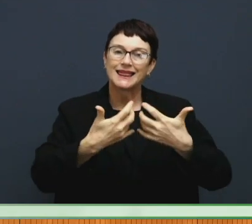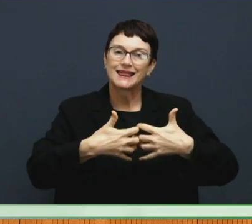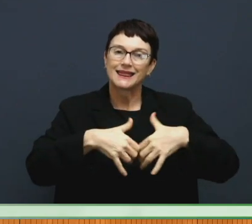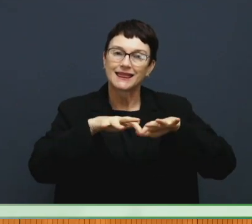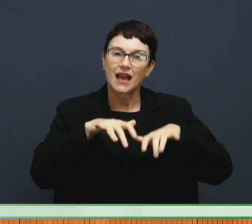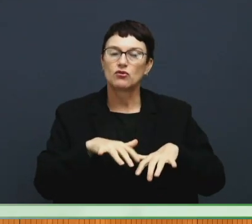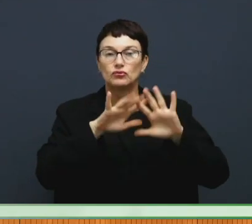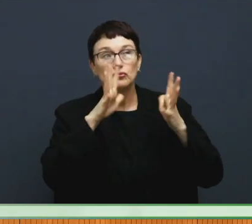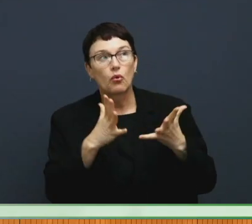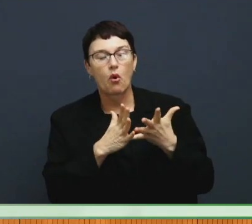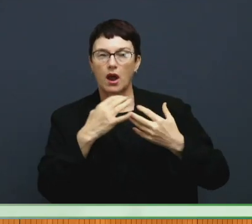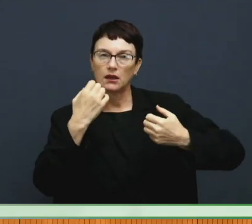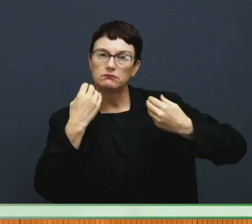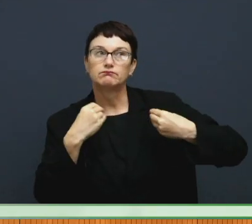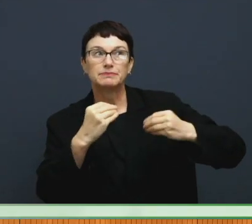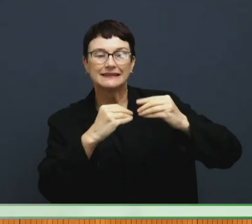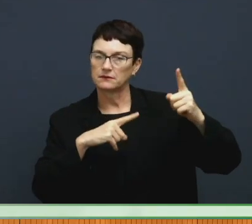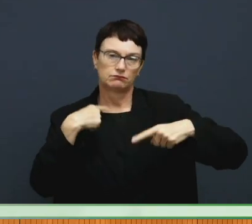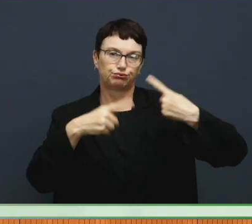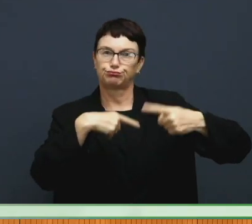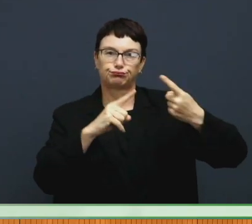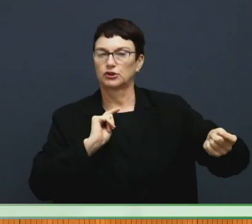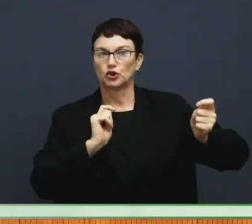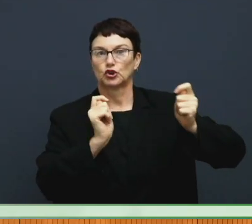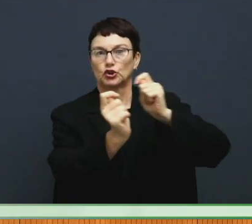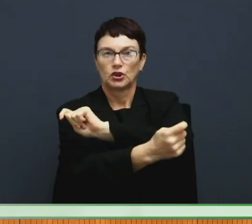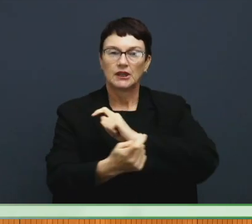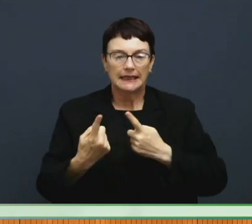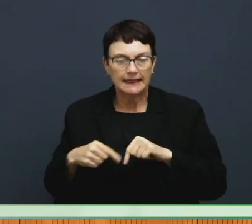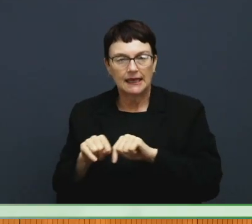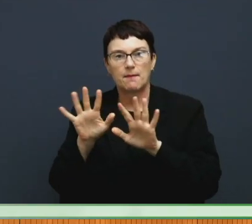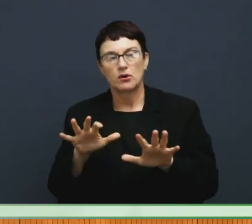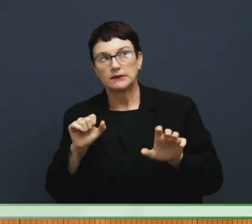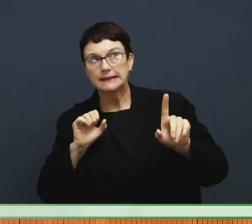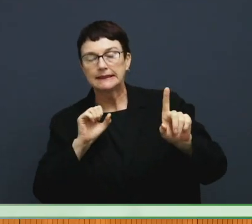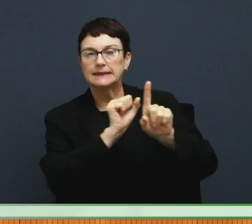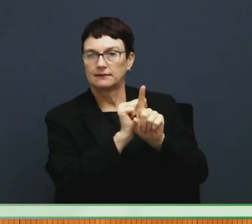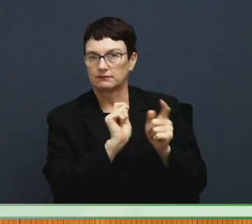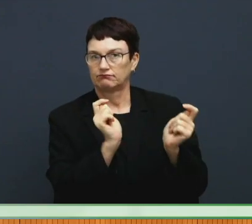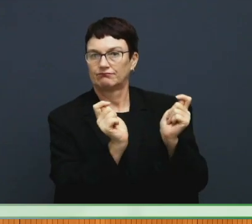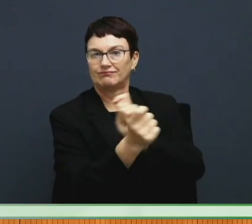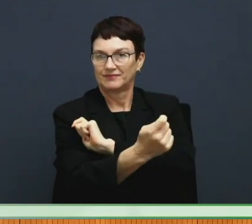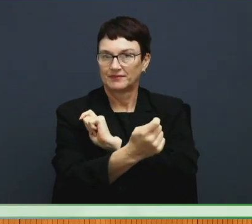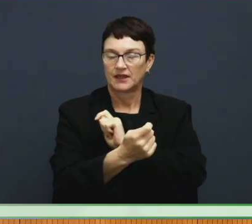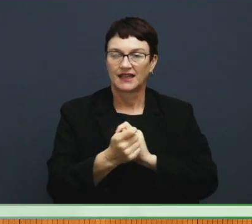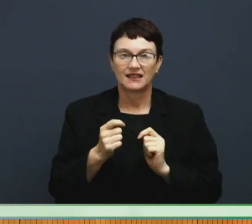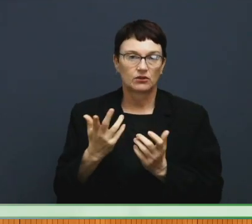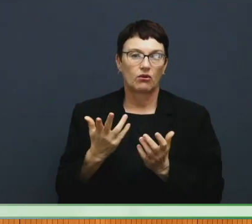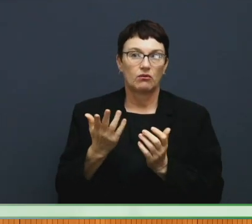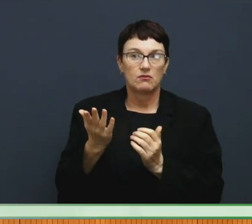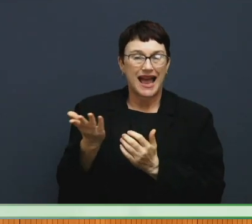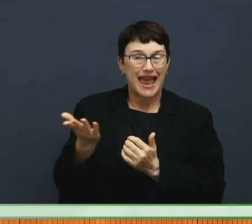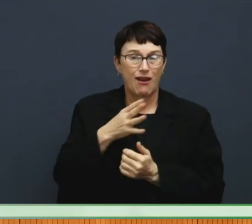behind in keeping up with the industry forefront and updating their own skills. The teaching